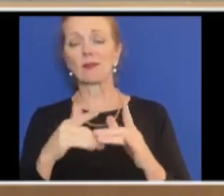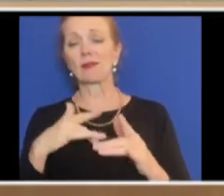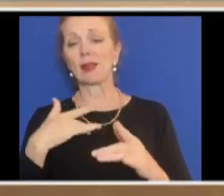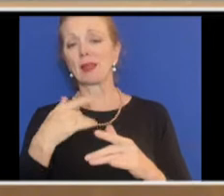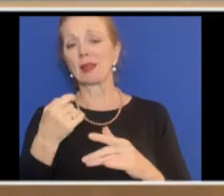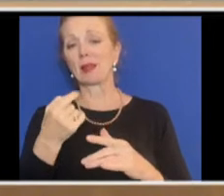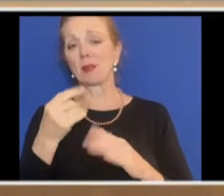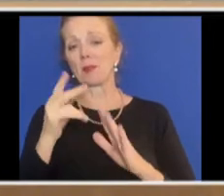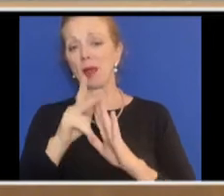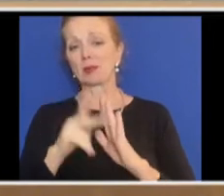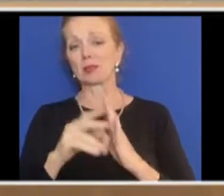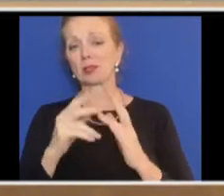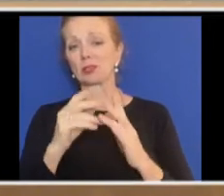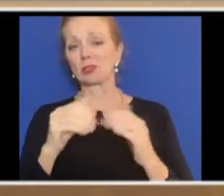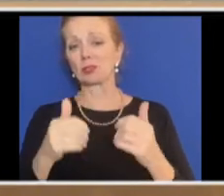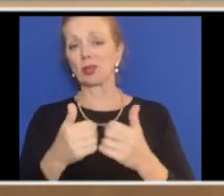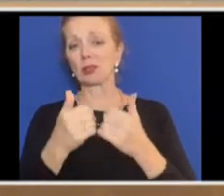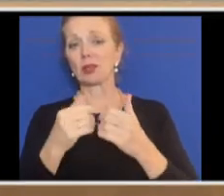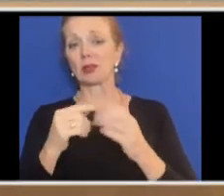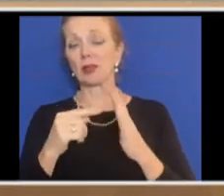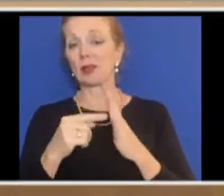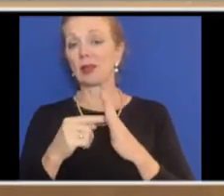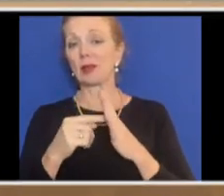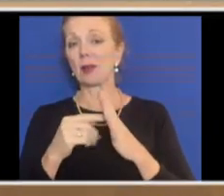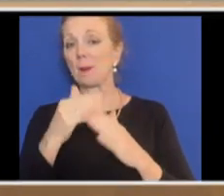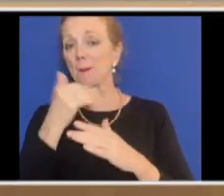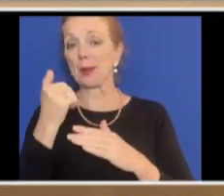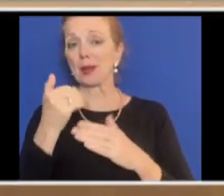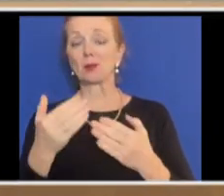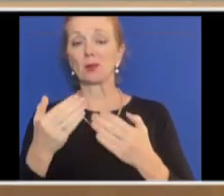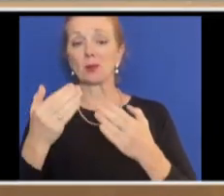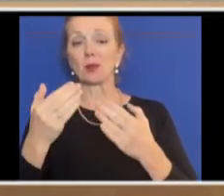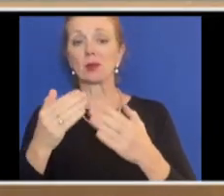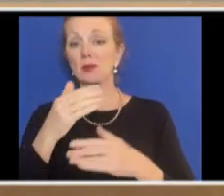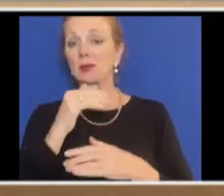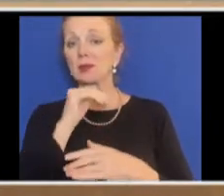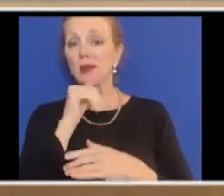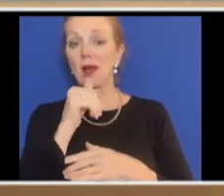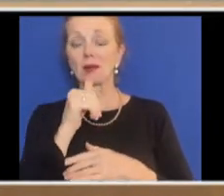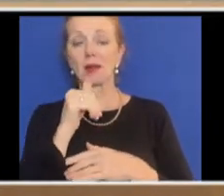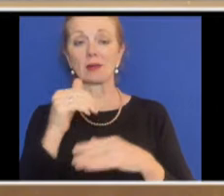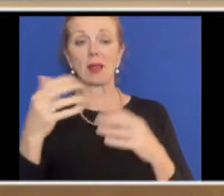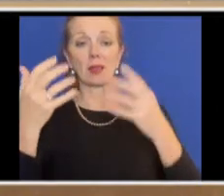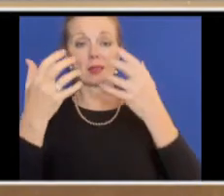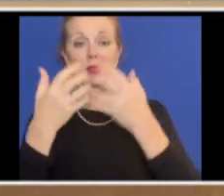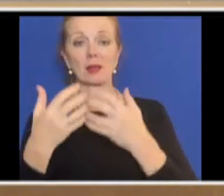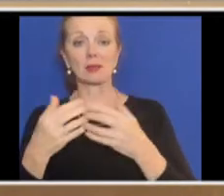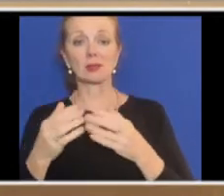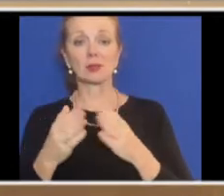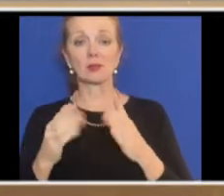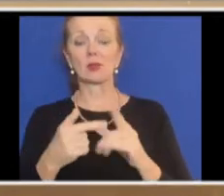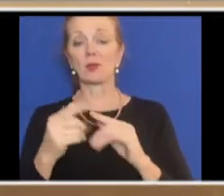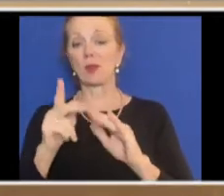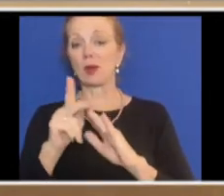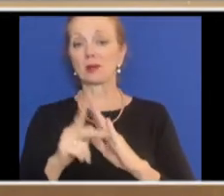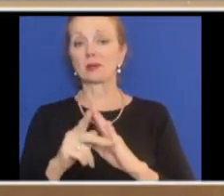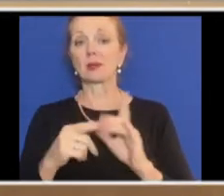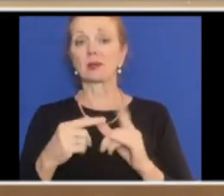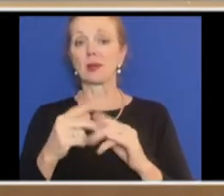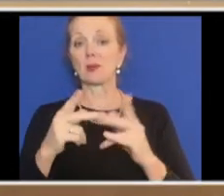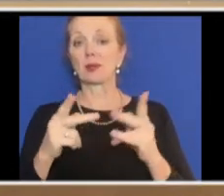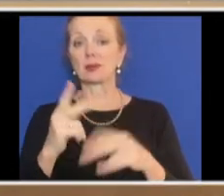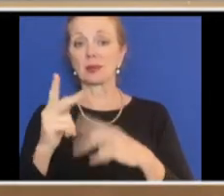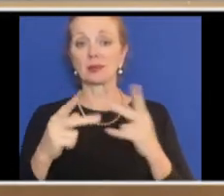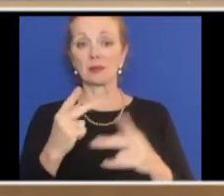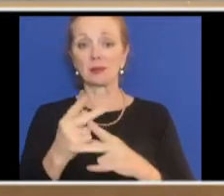policy Challenge on this one and a probably a better recommendation to be that it doesn't align generally with policy in the larger Place type four